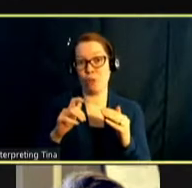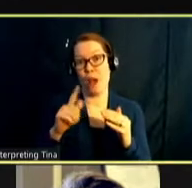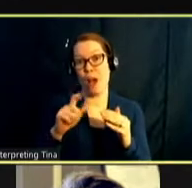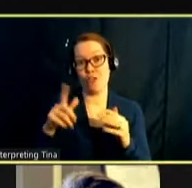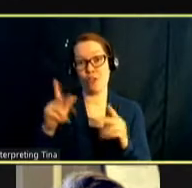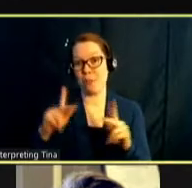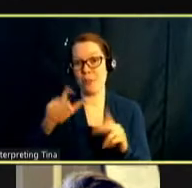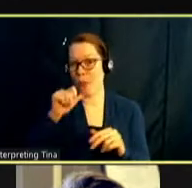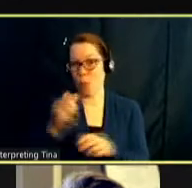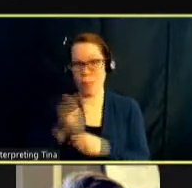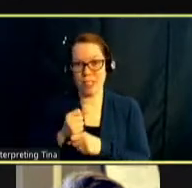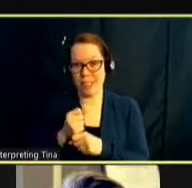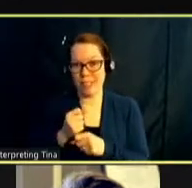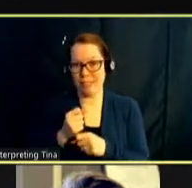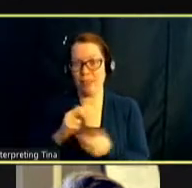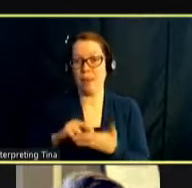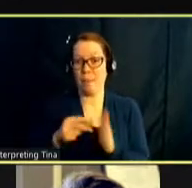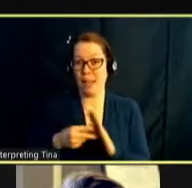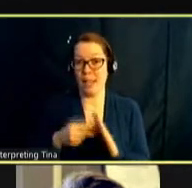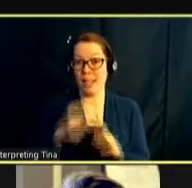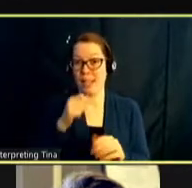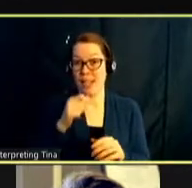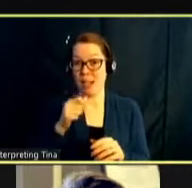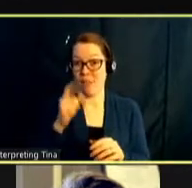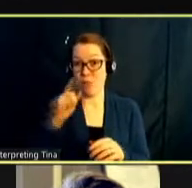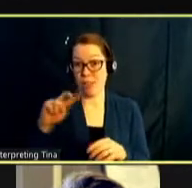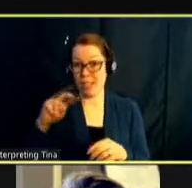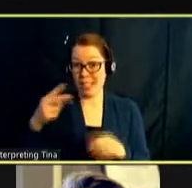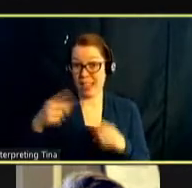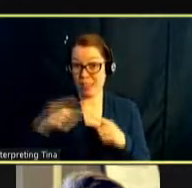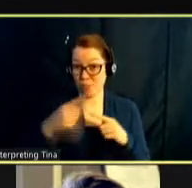And when you say short, you mean short for the second round?